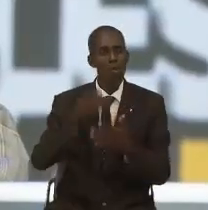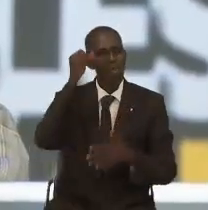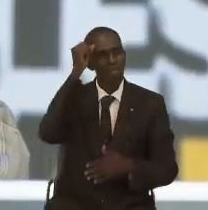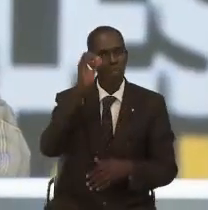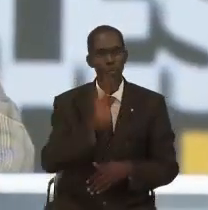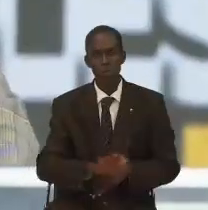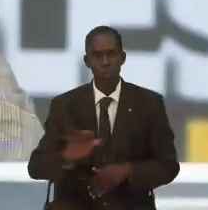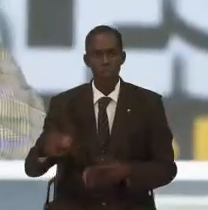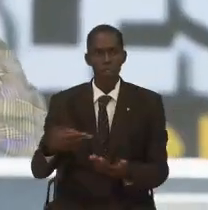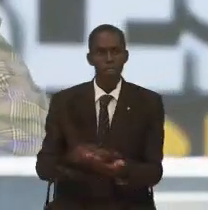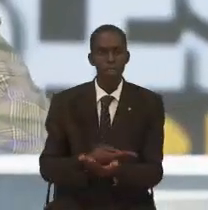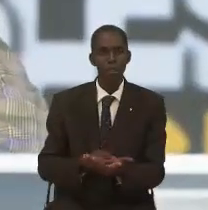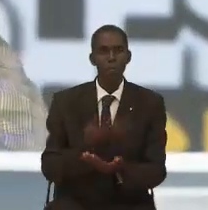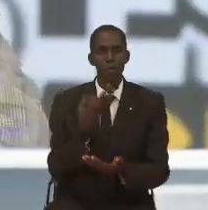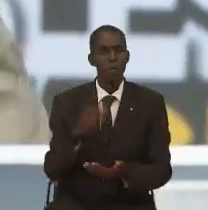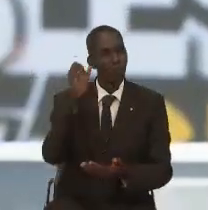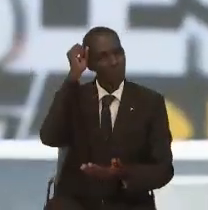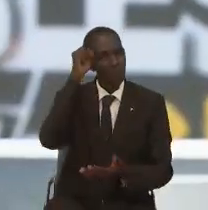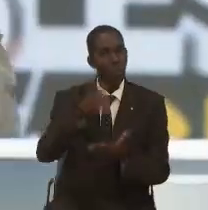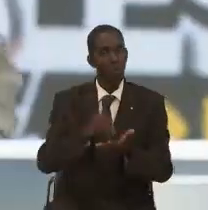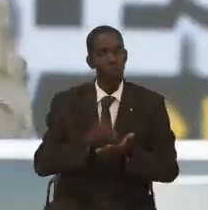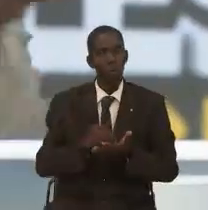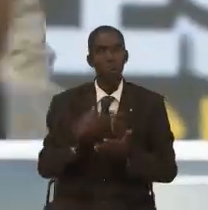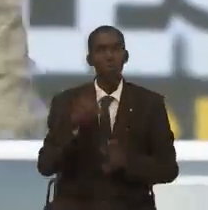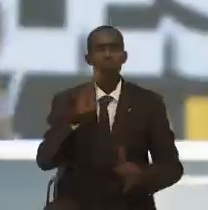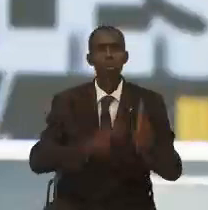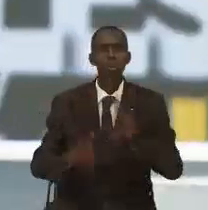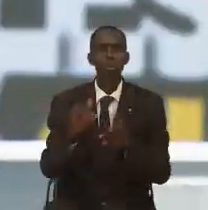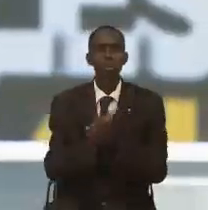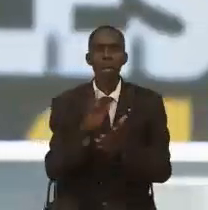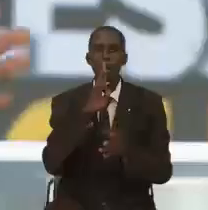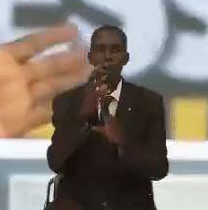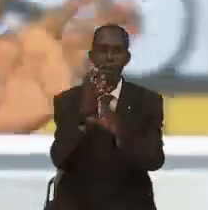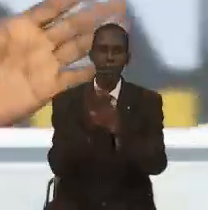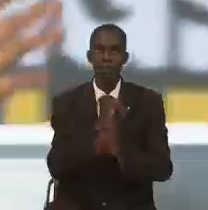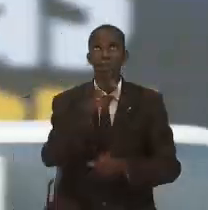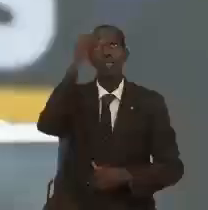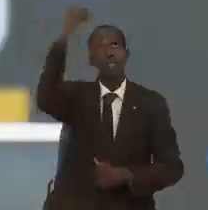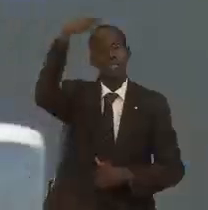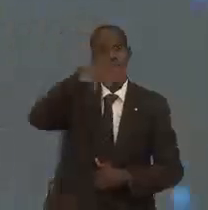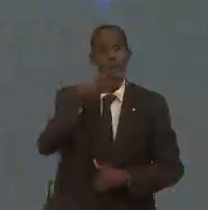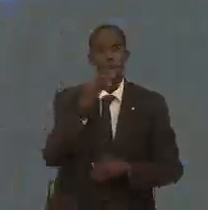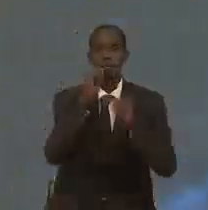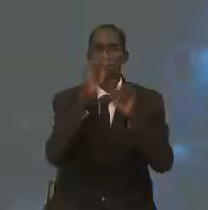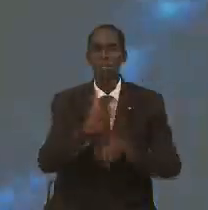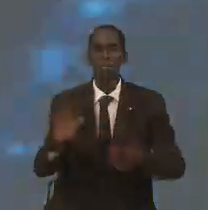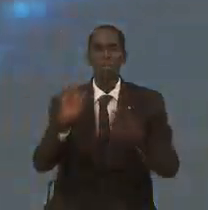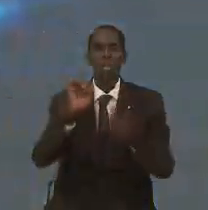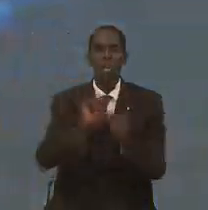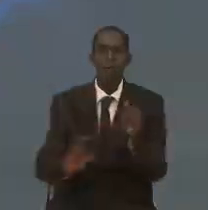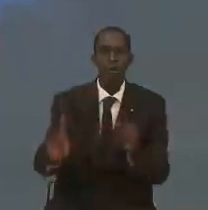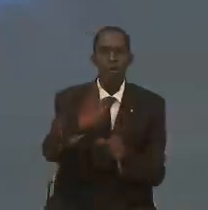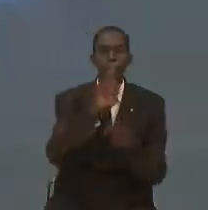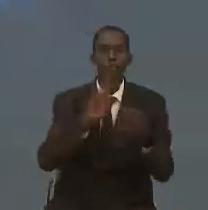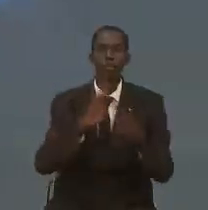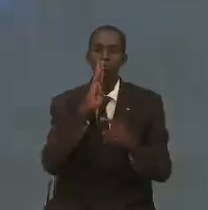his pasture, and the people who are receiving the showers of blessing, he wants everyone to be a